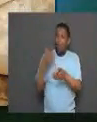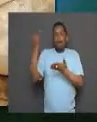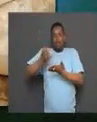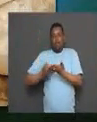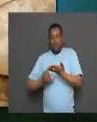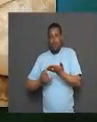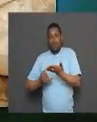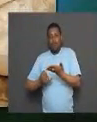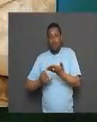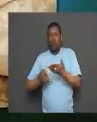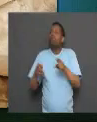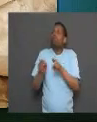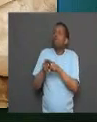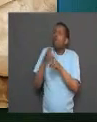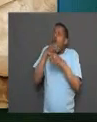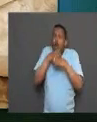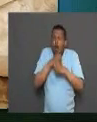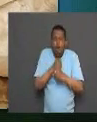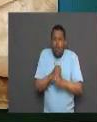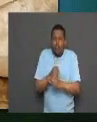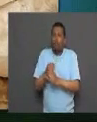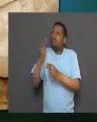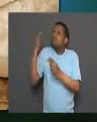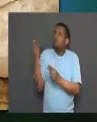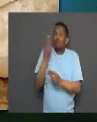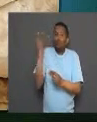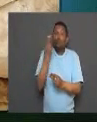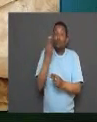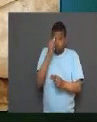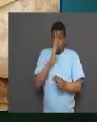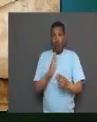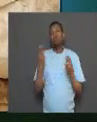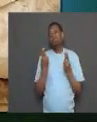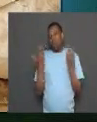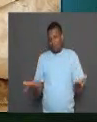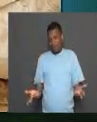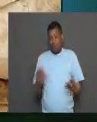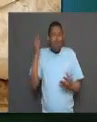Maps are among the oldest tools used by human beings.